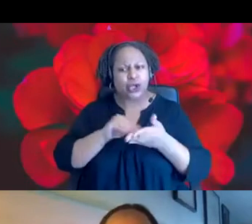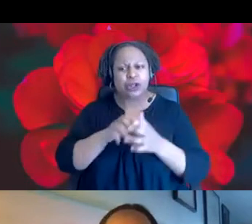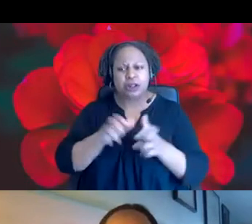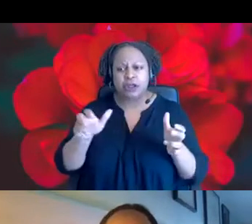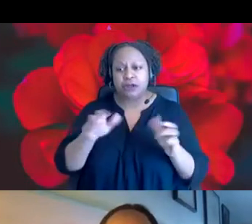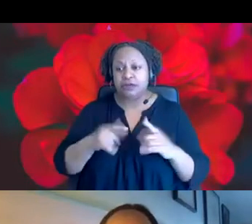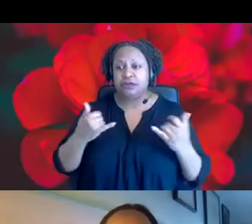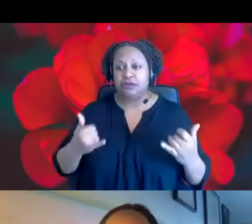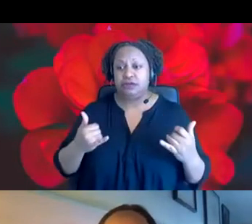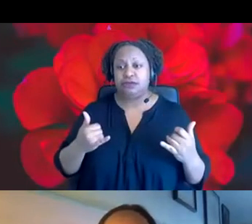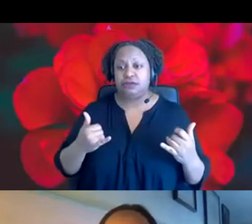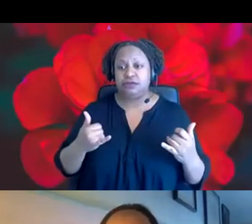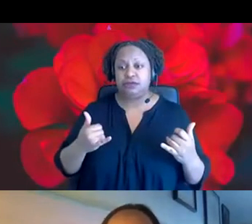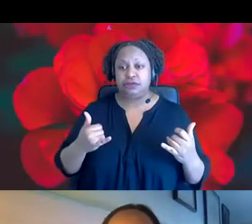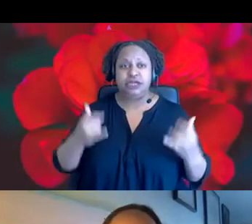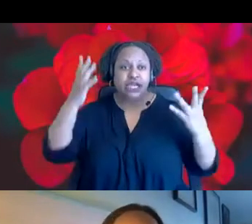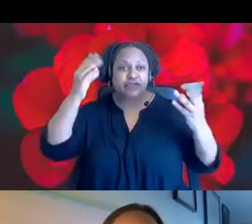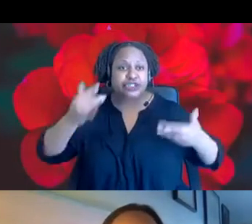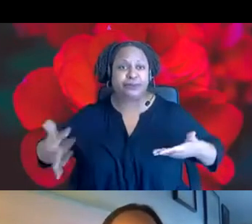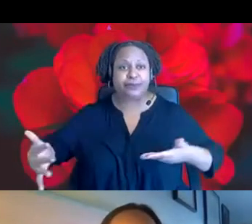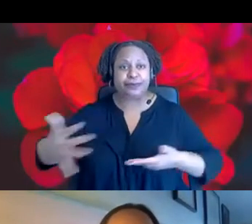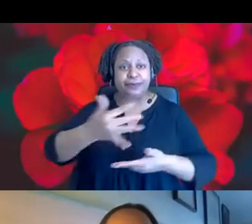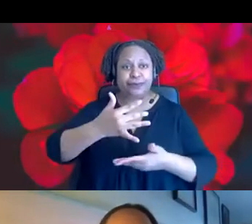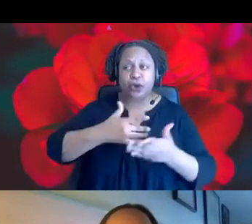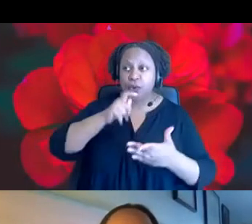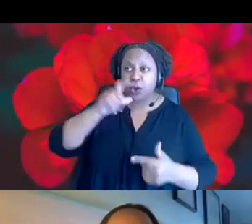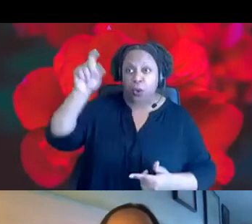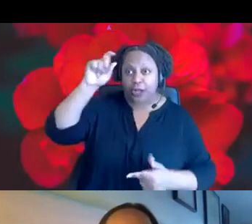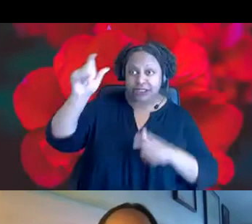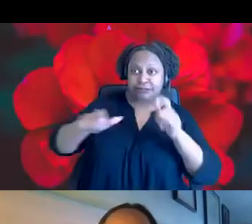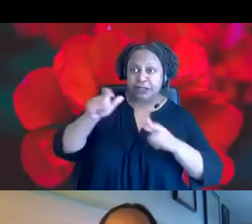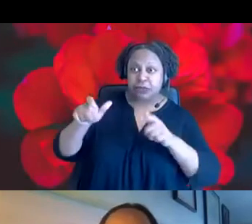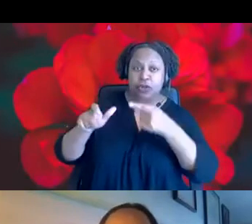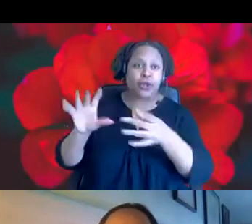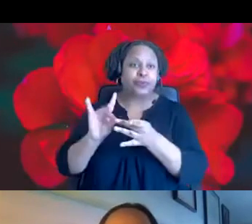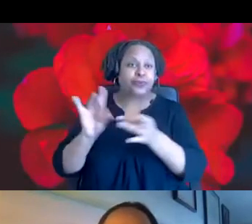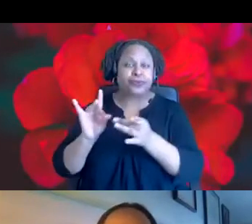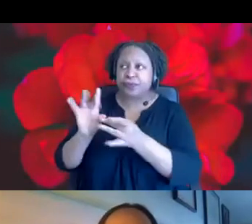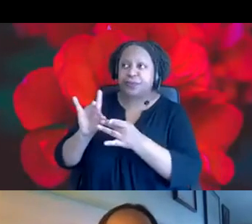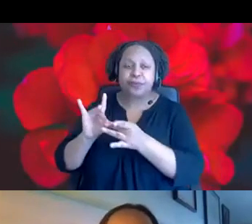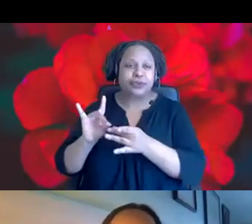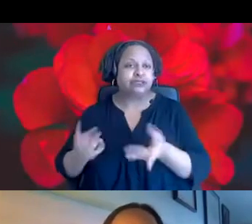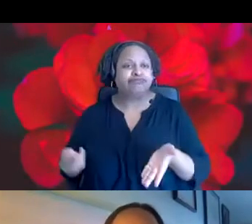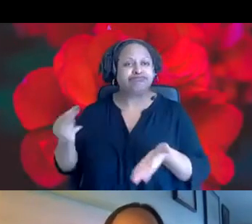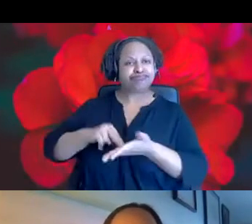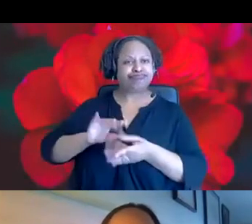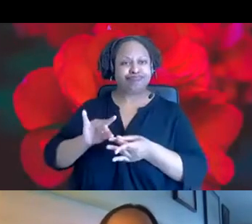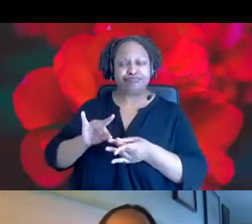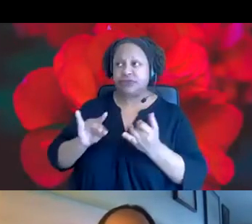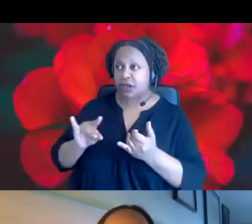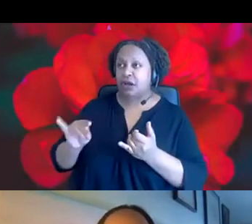through gathering information from wise people who were speaking up, I'm starting to form my own ideas